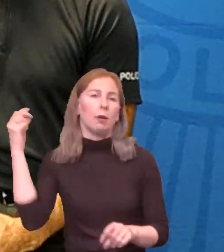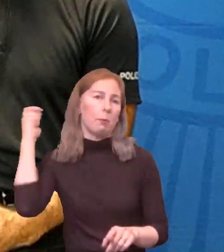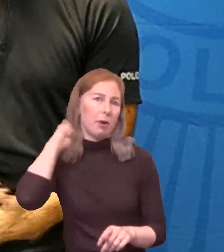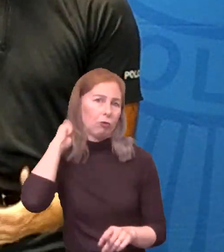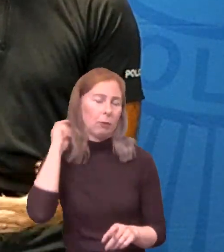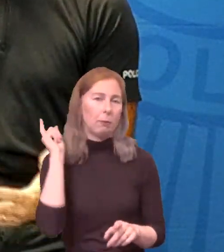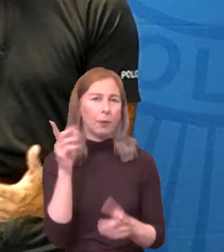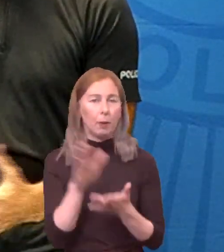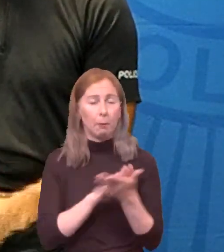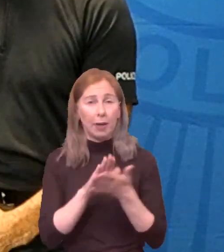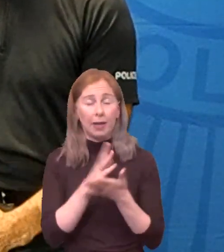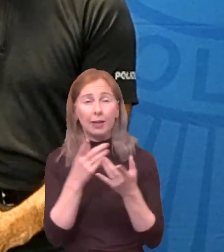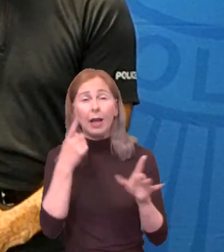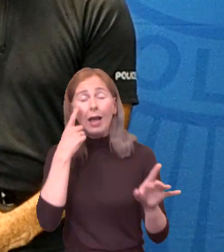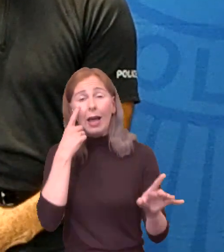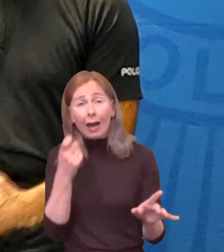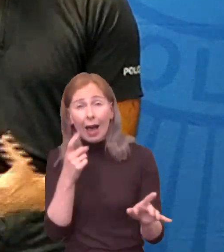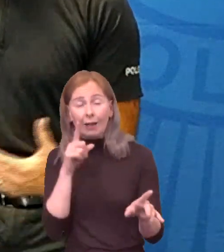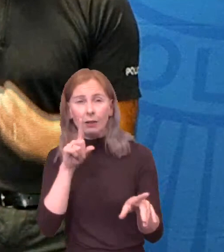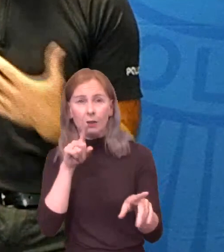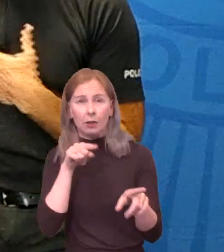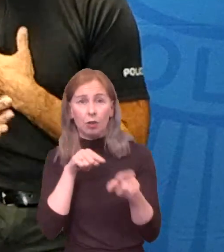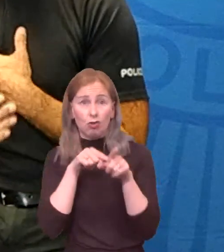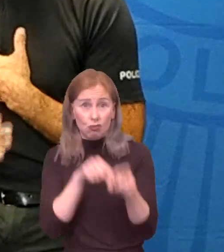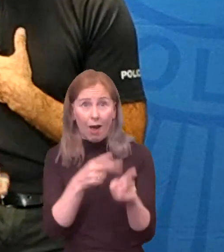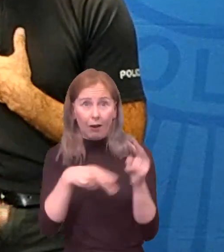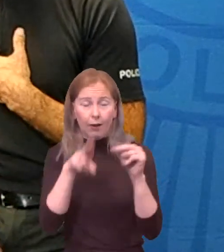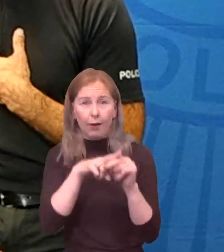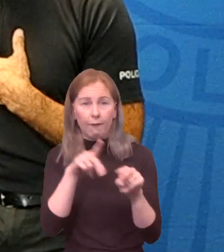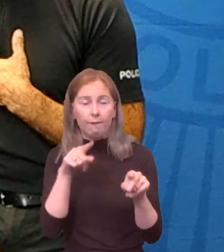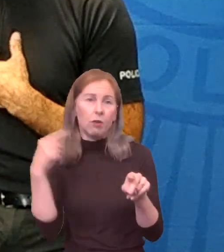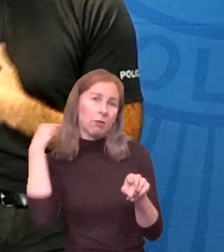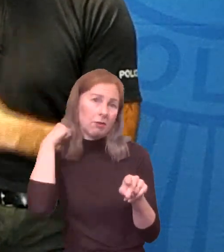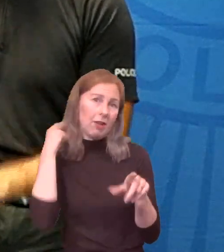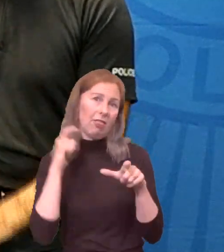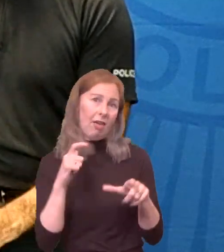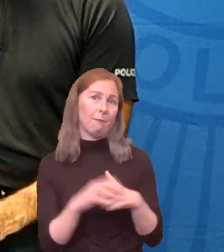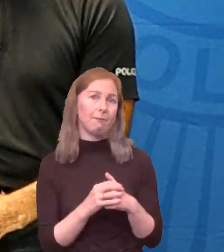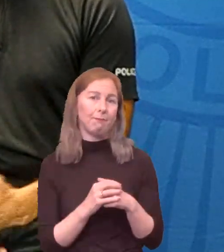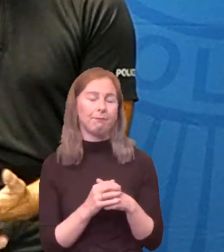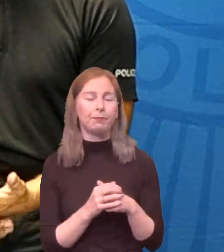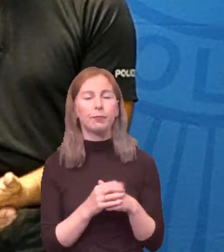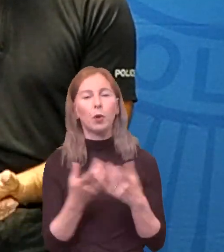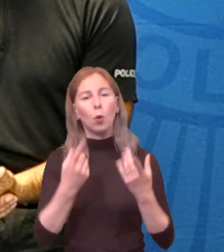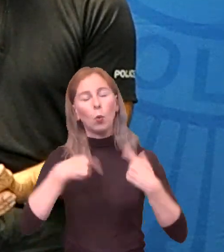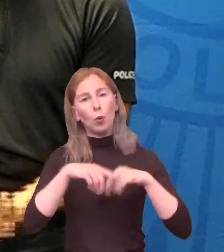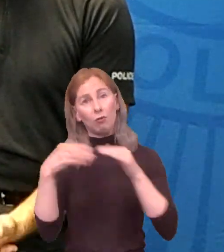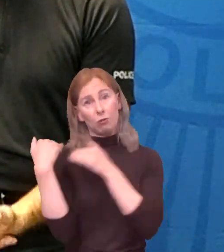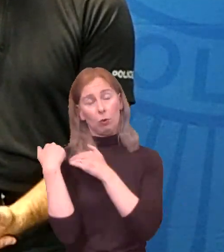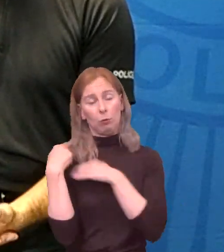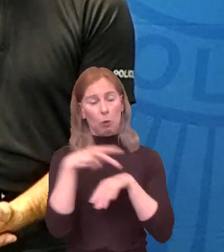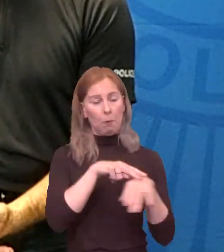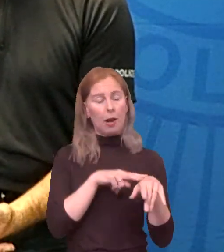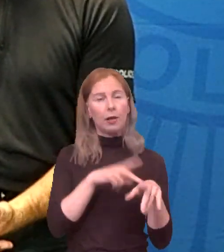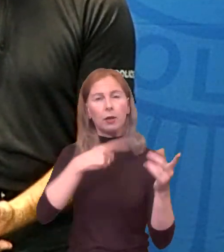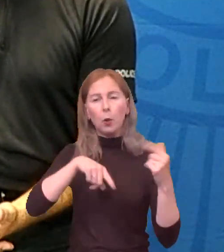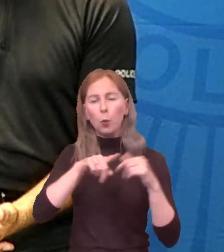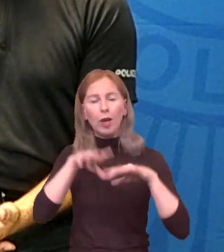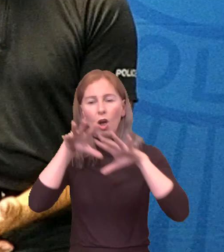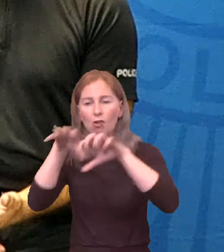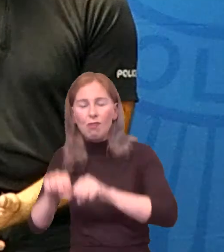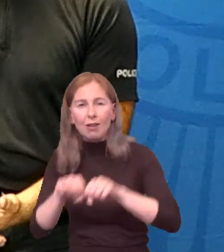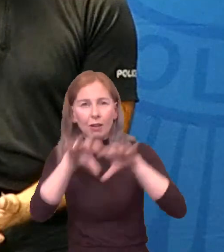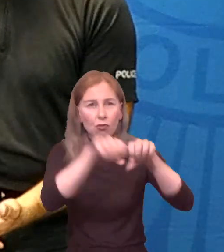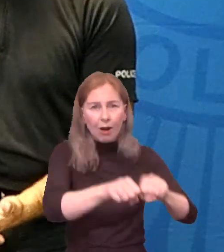that we can track them as best we can. And it's our responsibility as the police to ensure that we arrest any